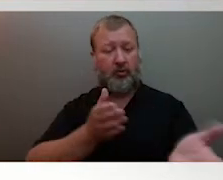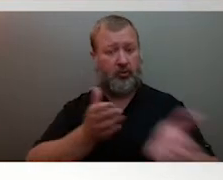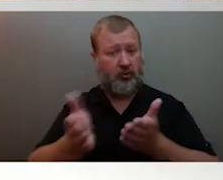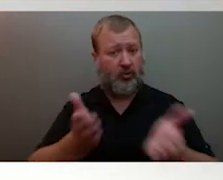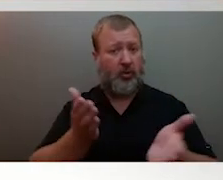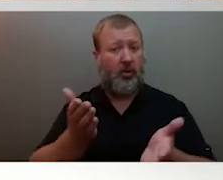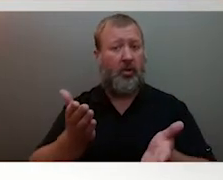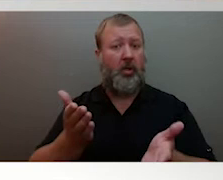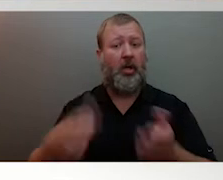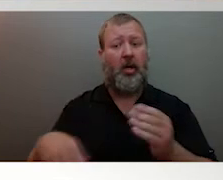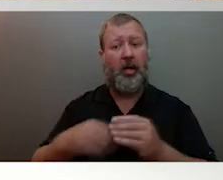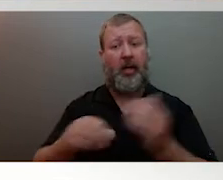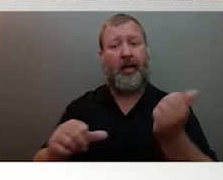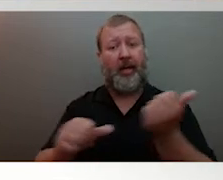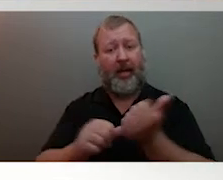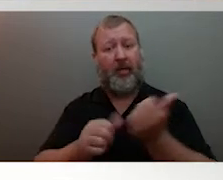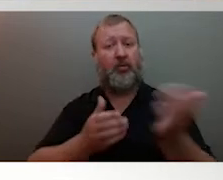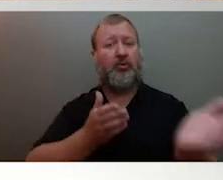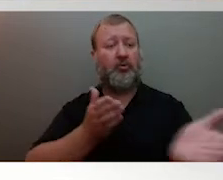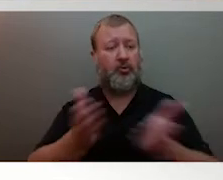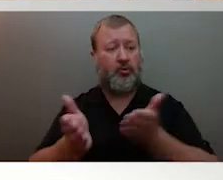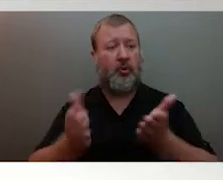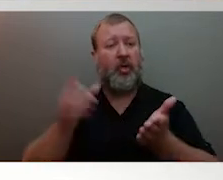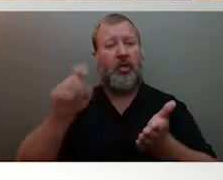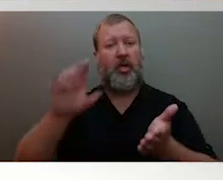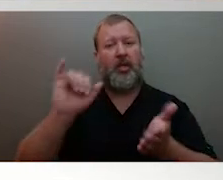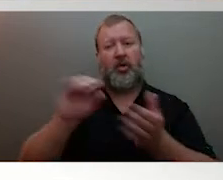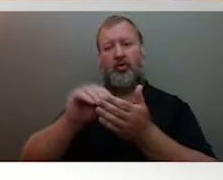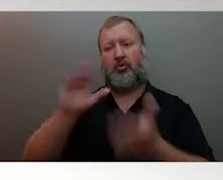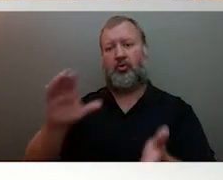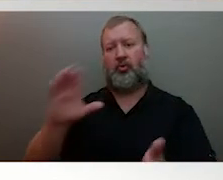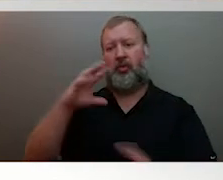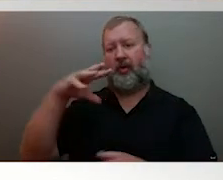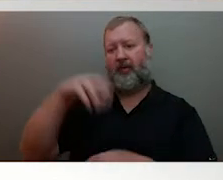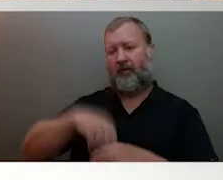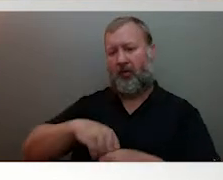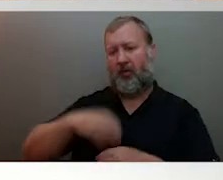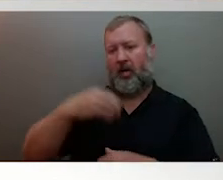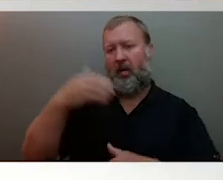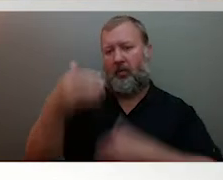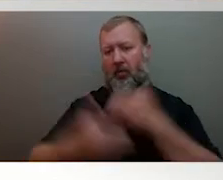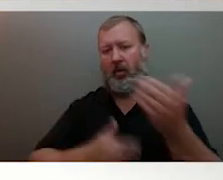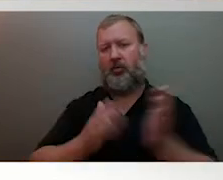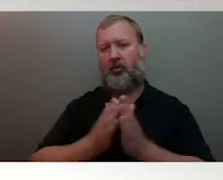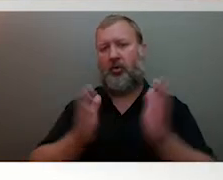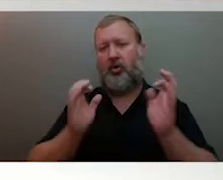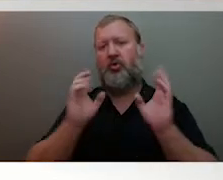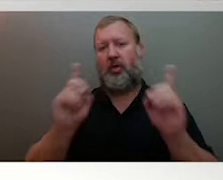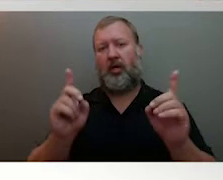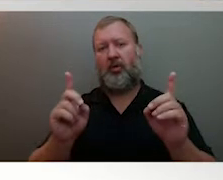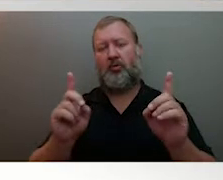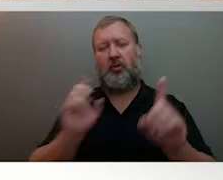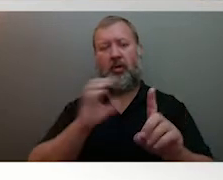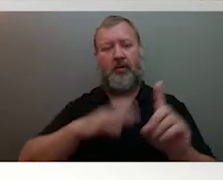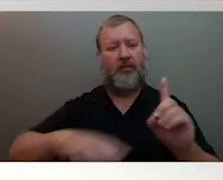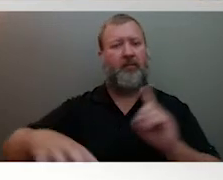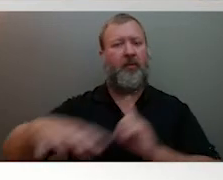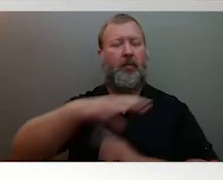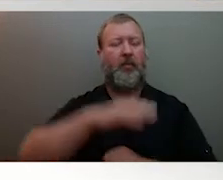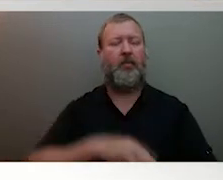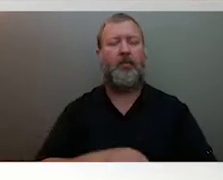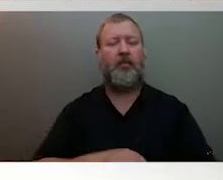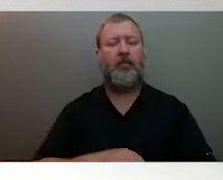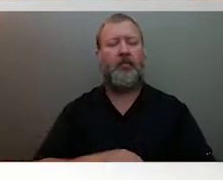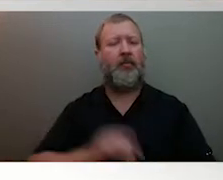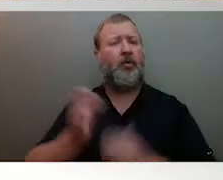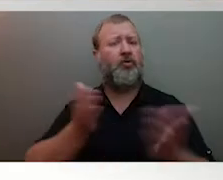and supplementary aids and services needed for the student to be involved and make progress in the general education environment. These